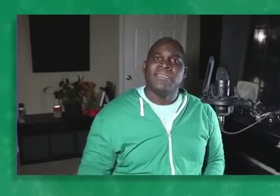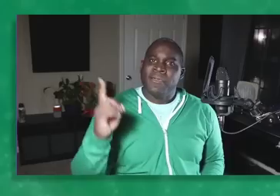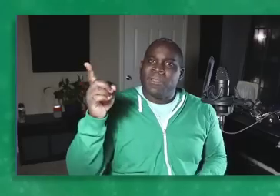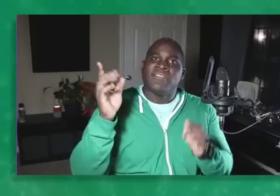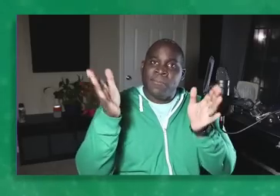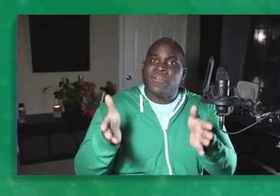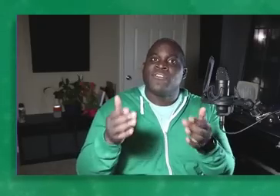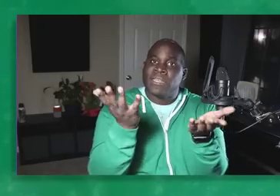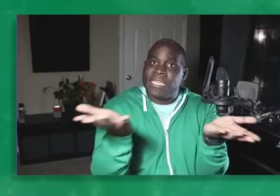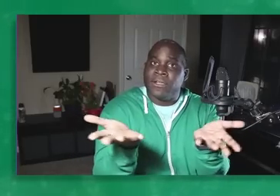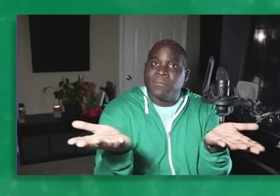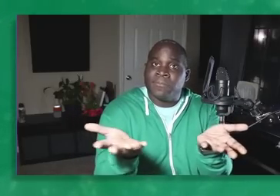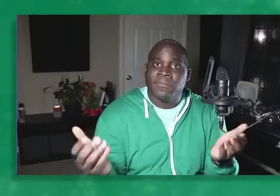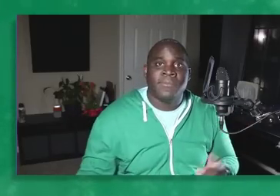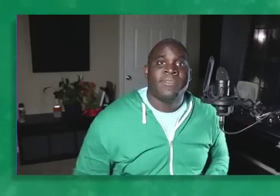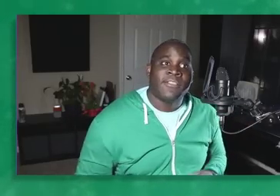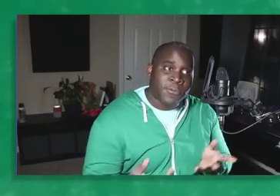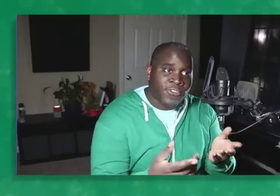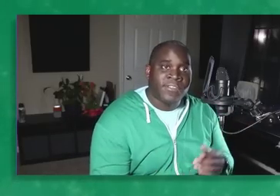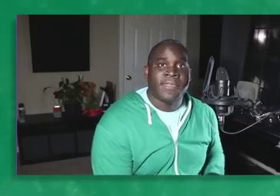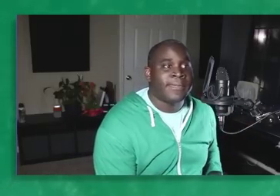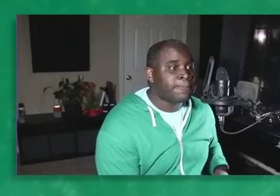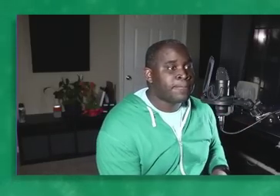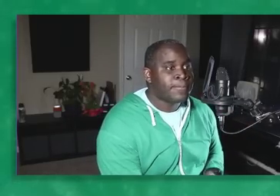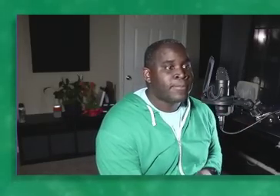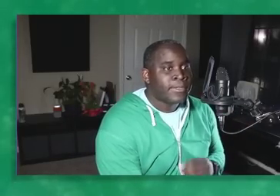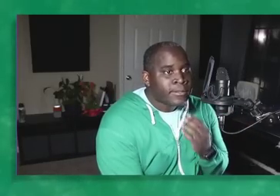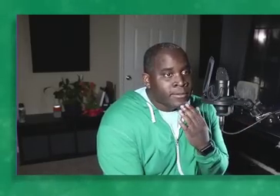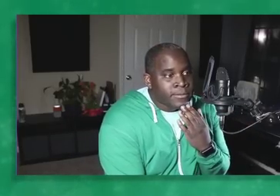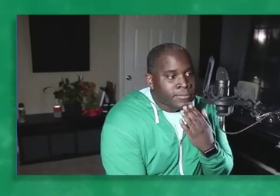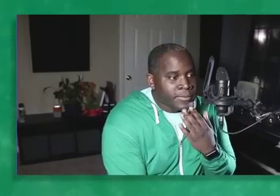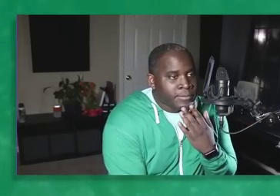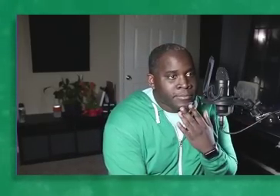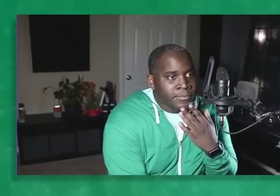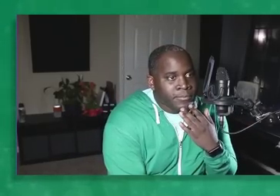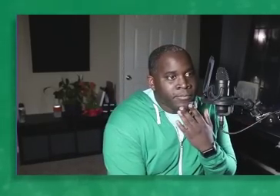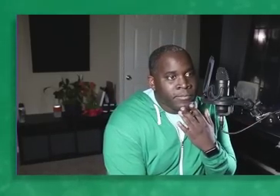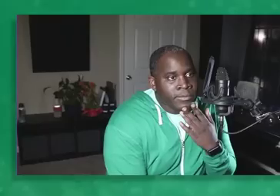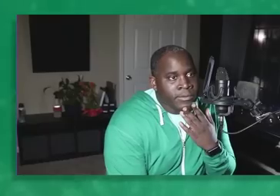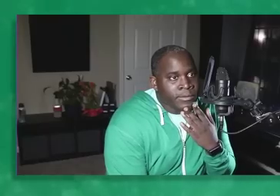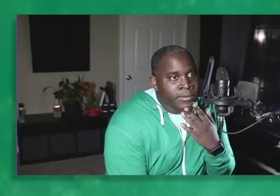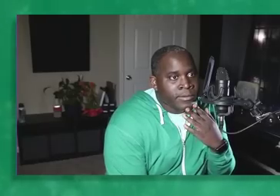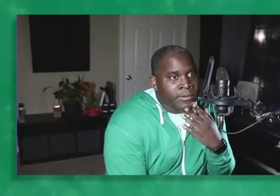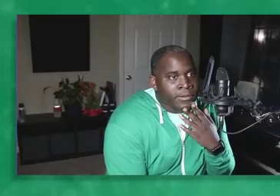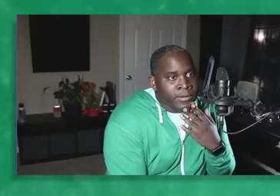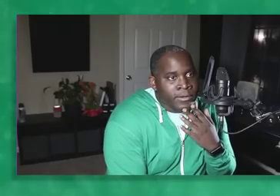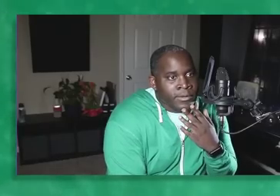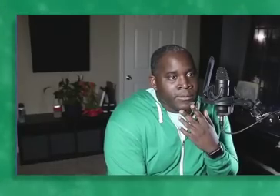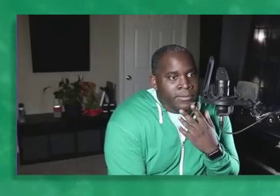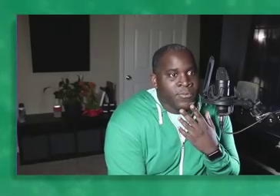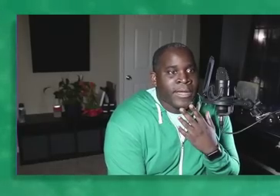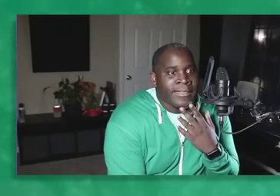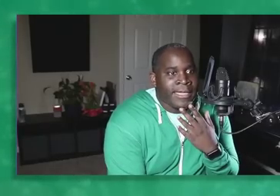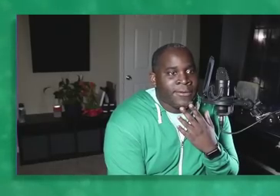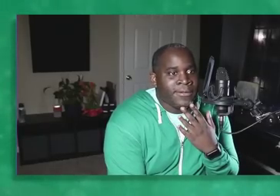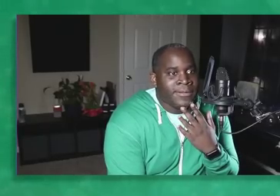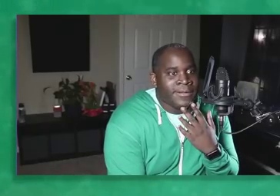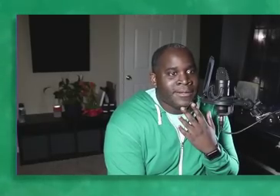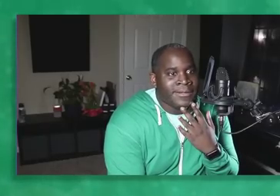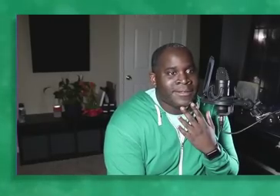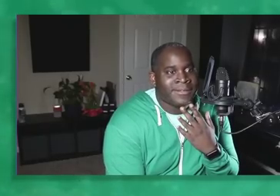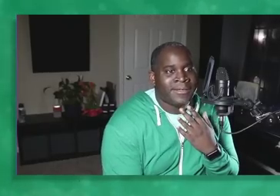time, but some person here, that's what she's saying. What? No. Let's break it